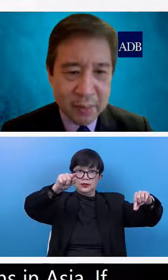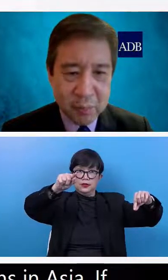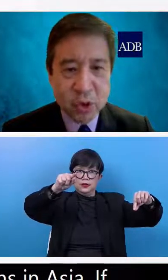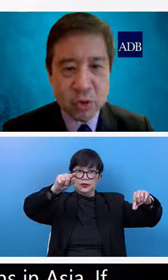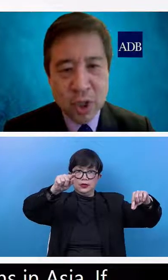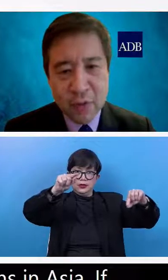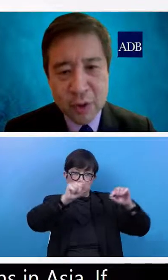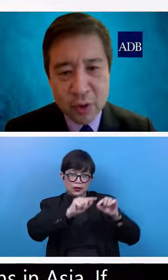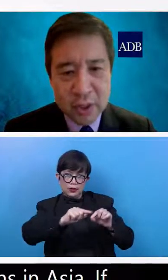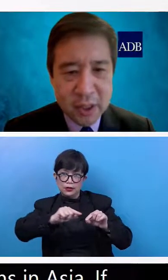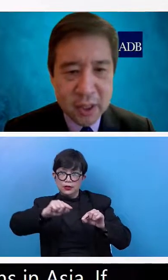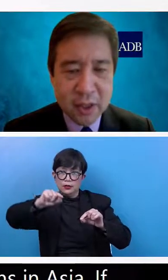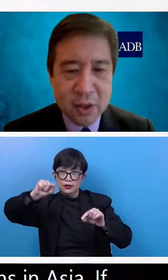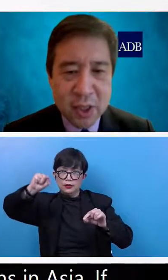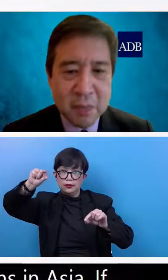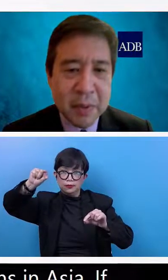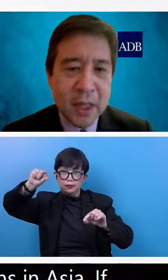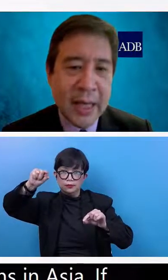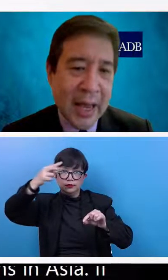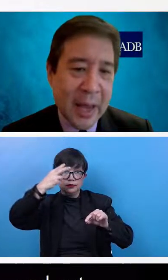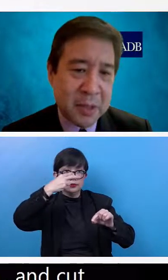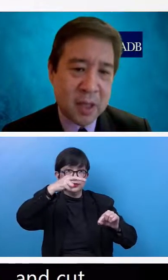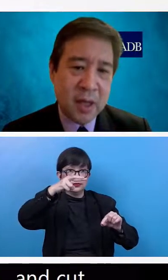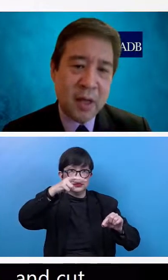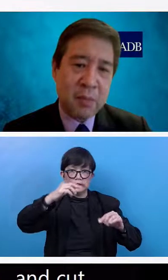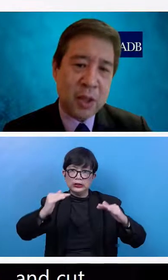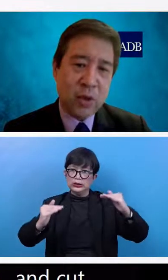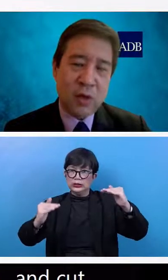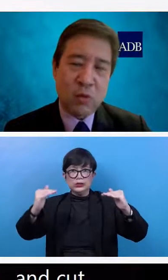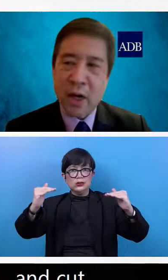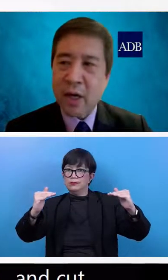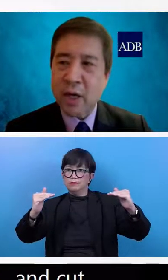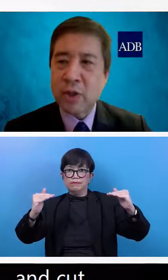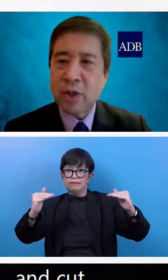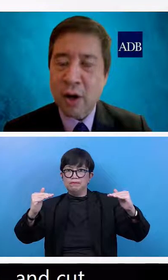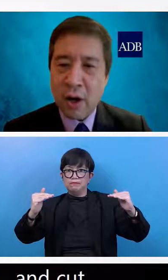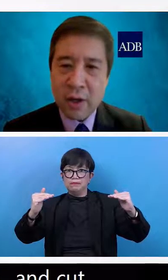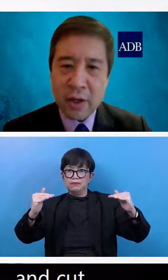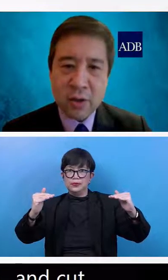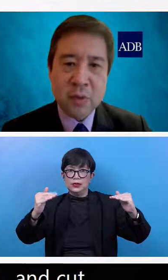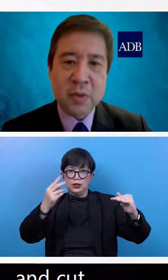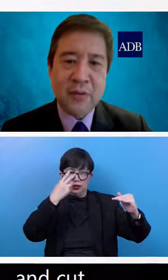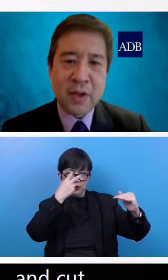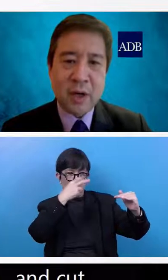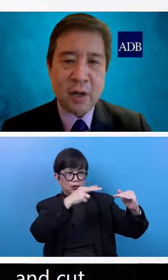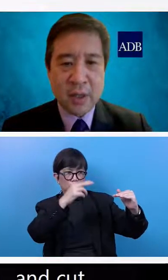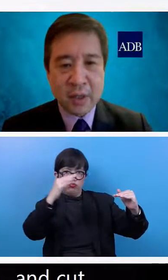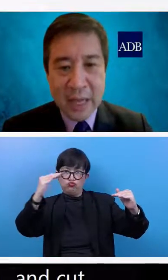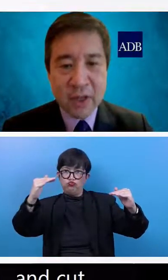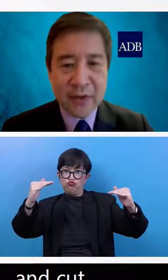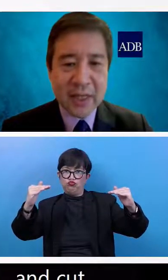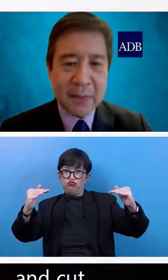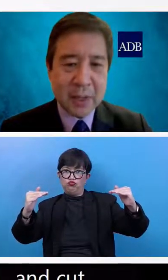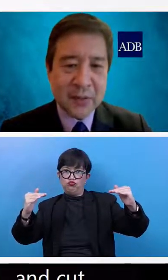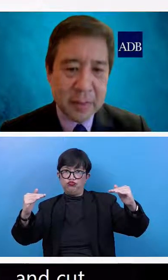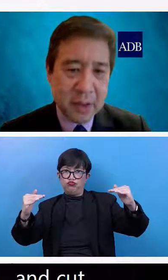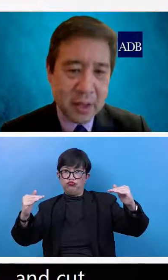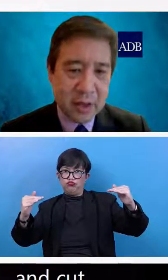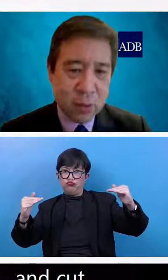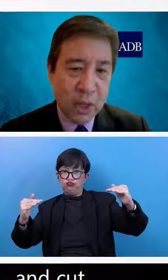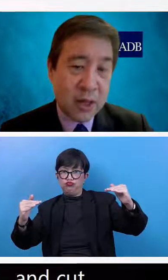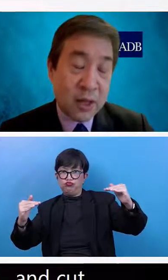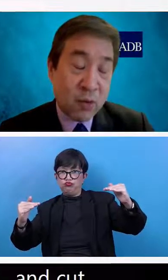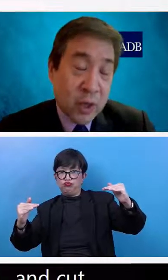trajectory due to COVID, you can see that there's these big gaps between where countries are in terms of their level of economic